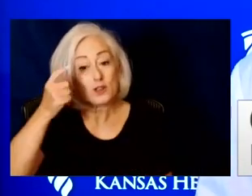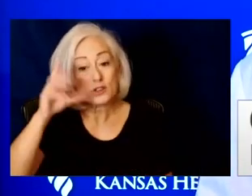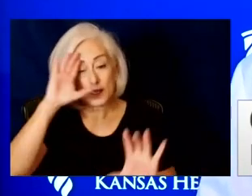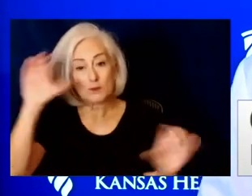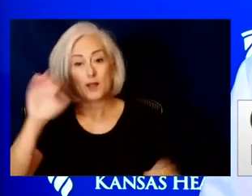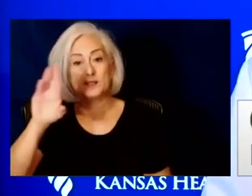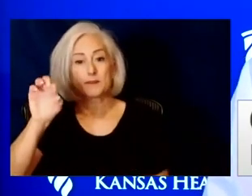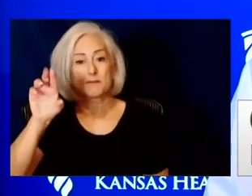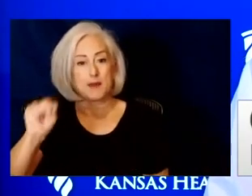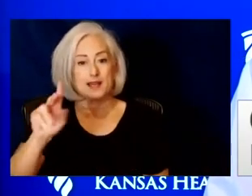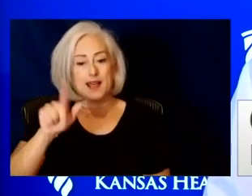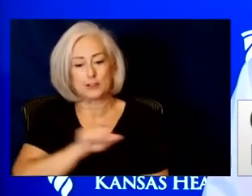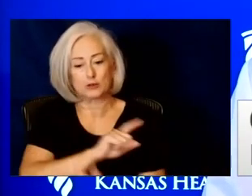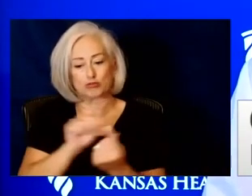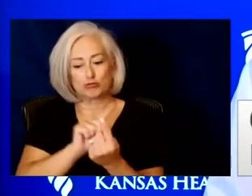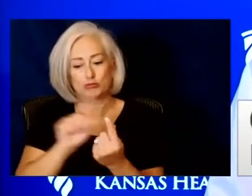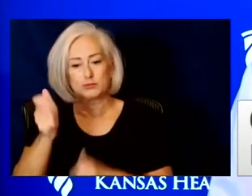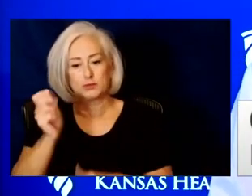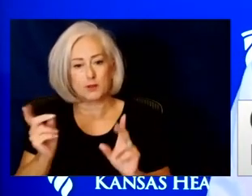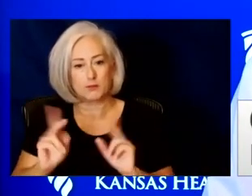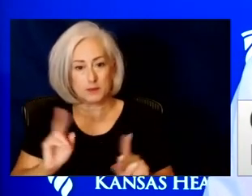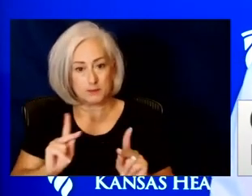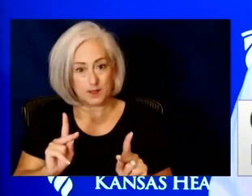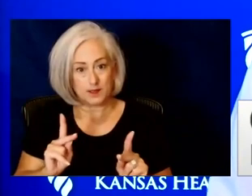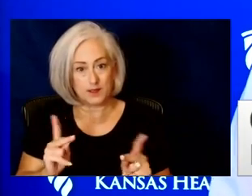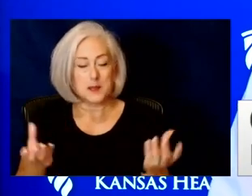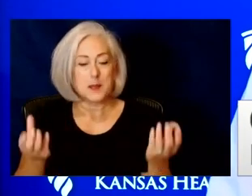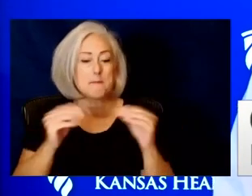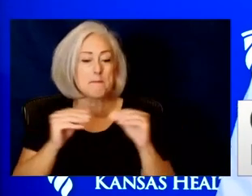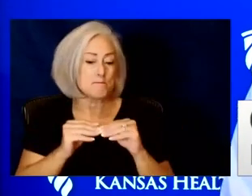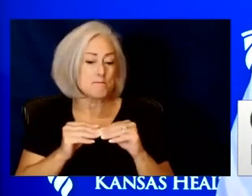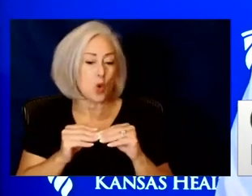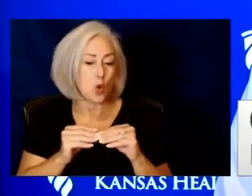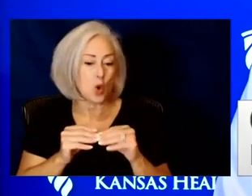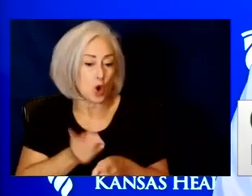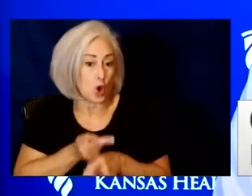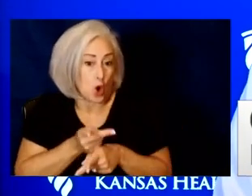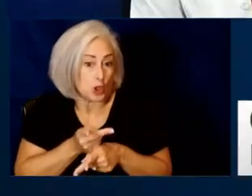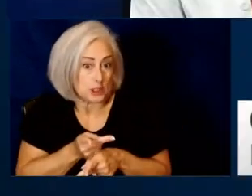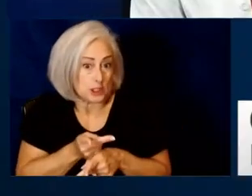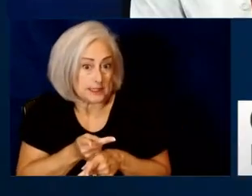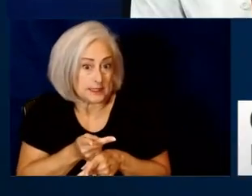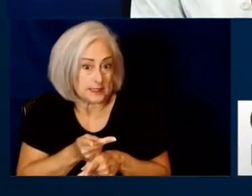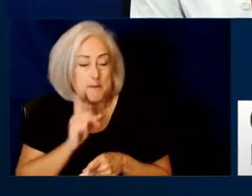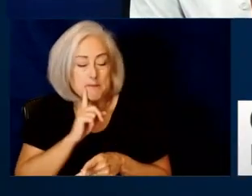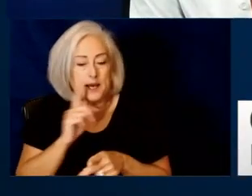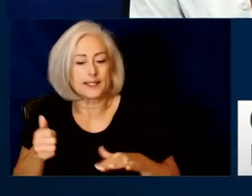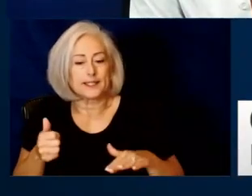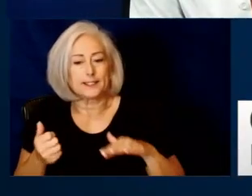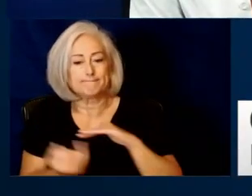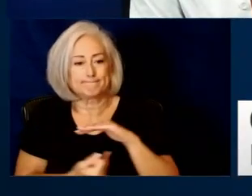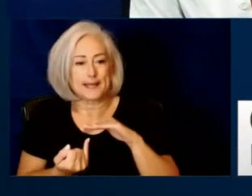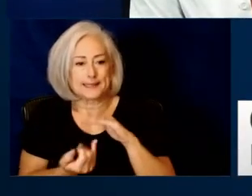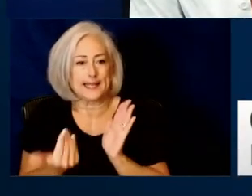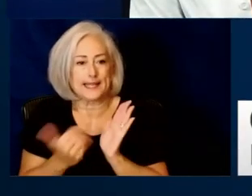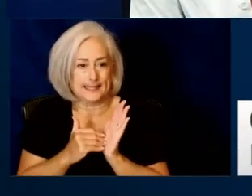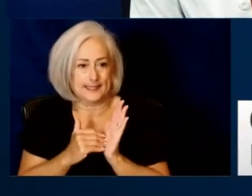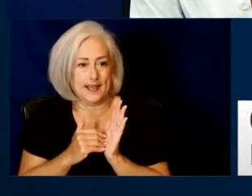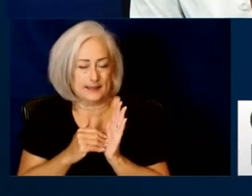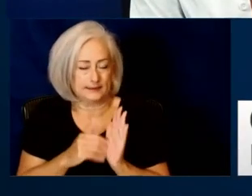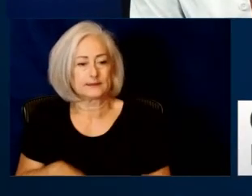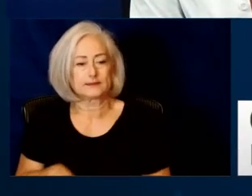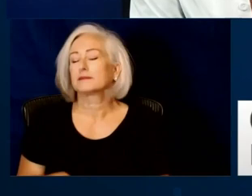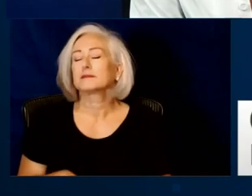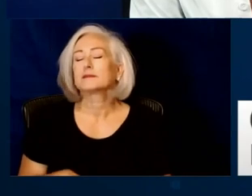is probably out of a more precaution than anything. He did go back into isolation. Yes, and you know, it's interesting to note that,